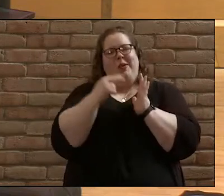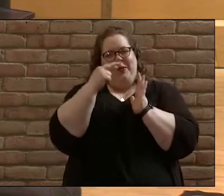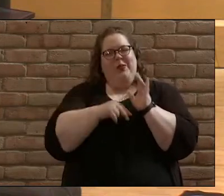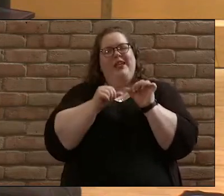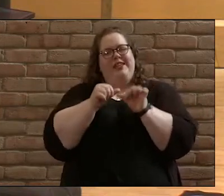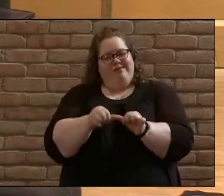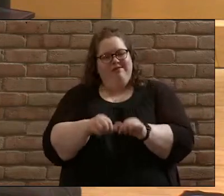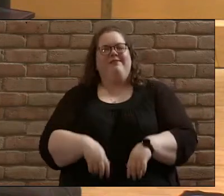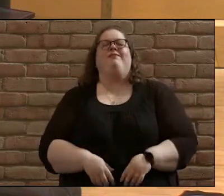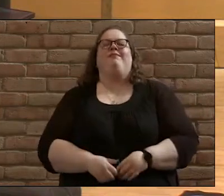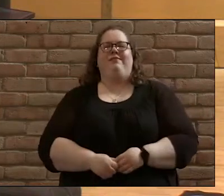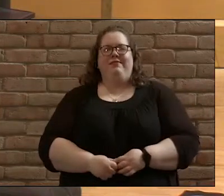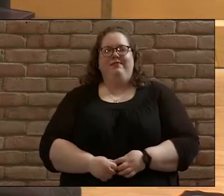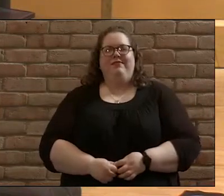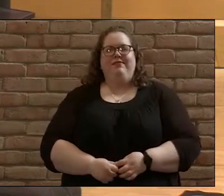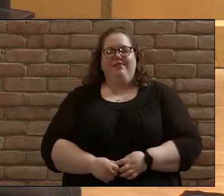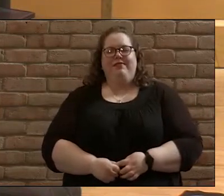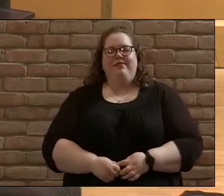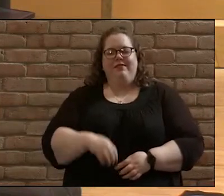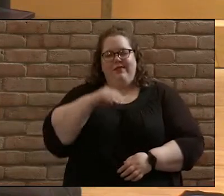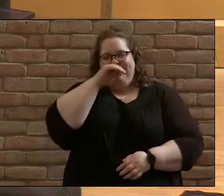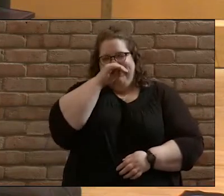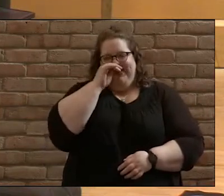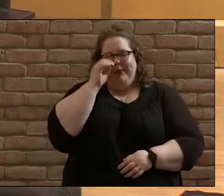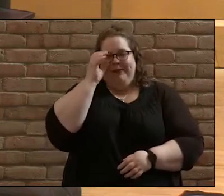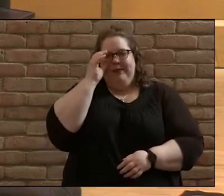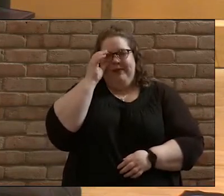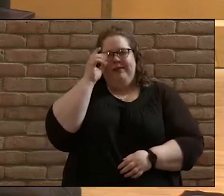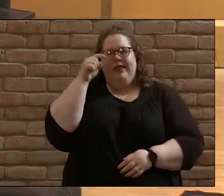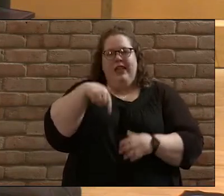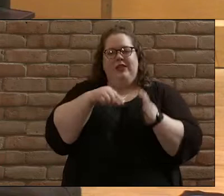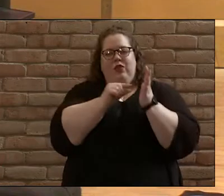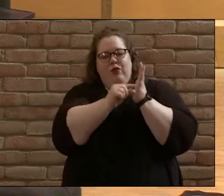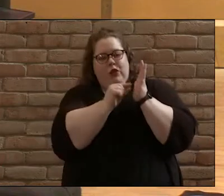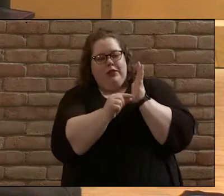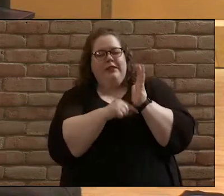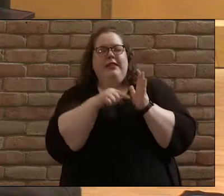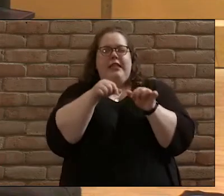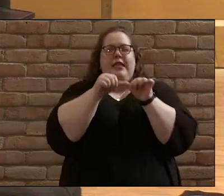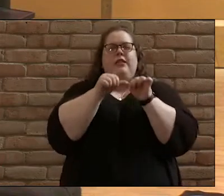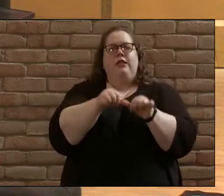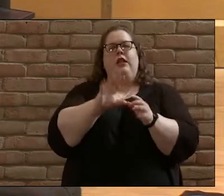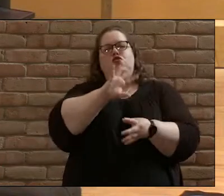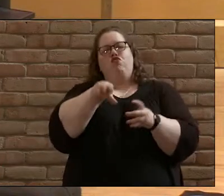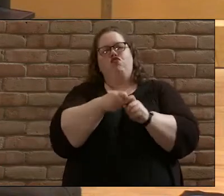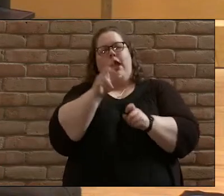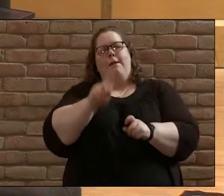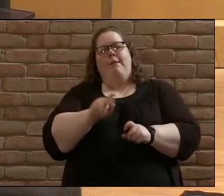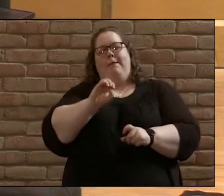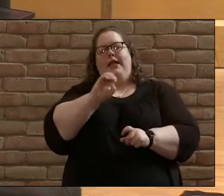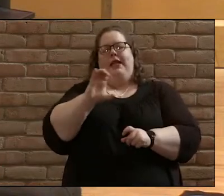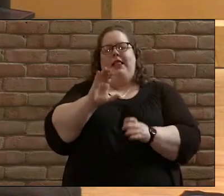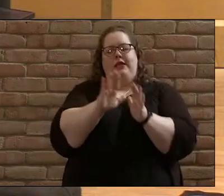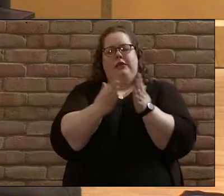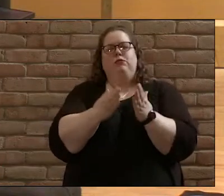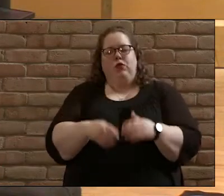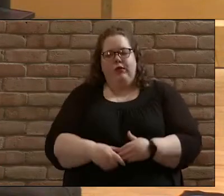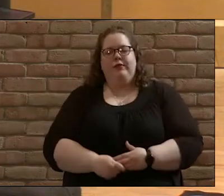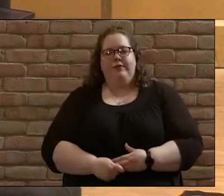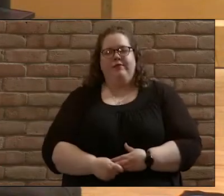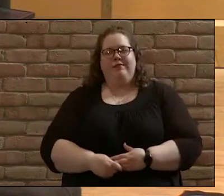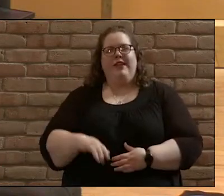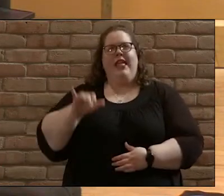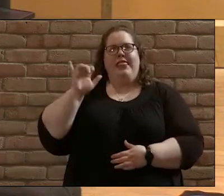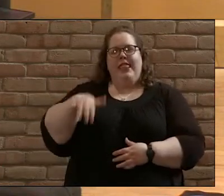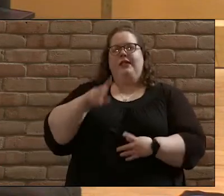to go into the next couple of verses that conclude this entire book, because these are the ones